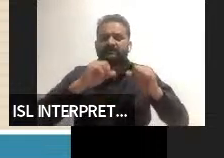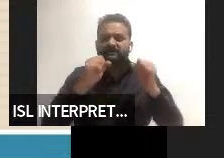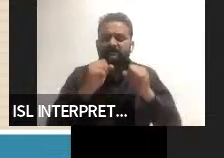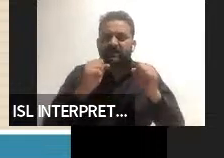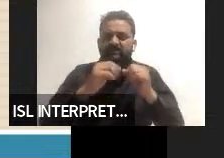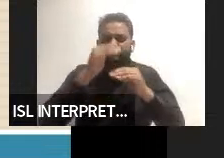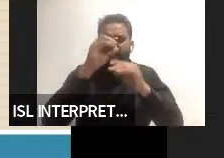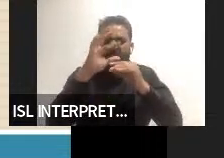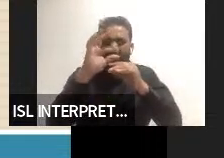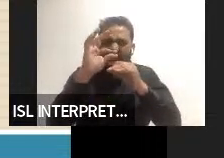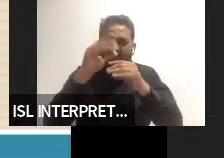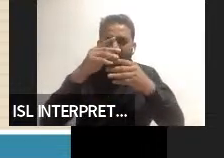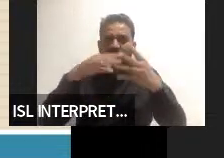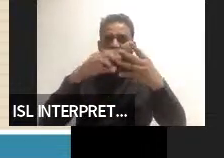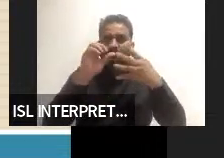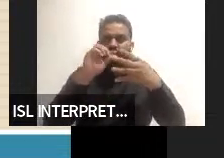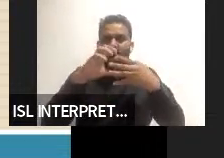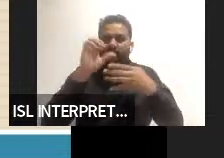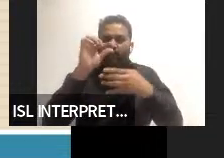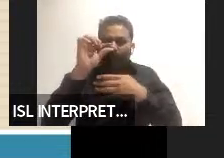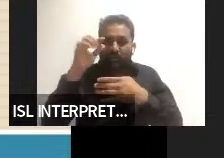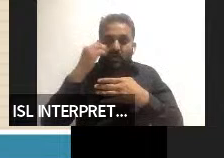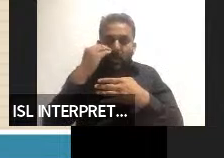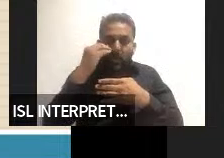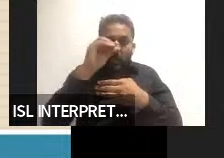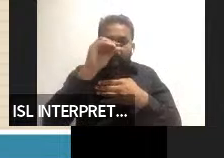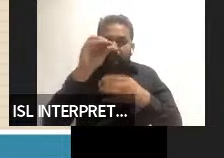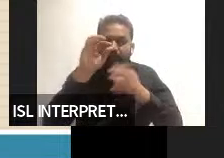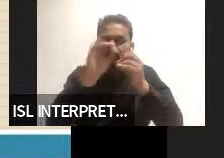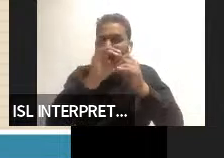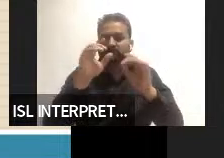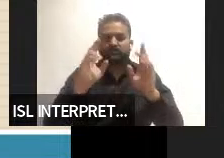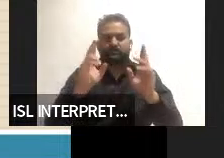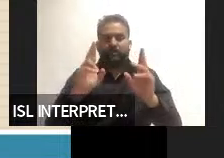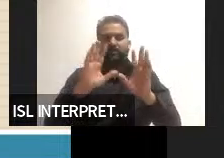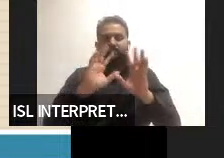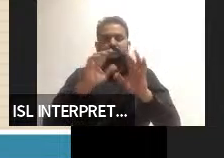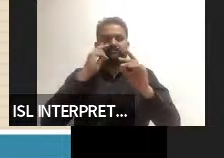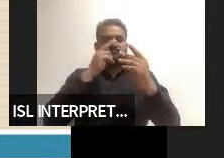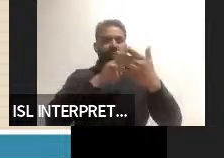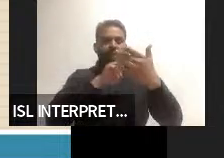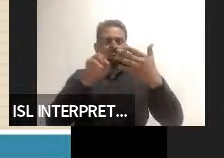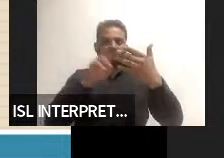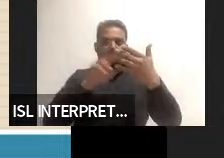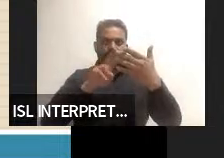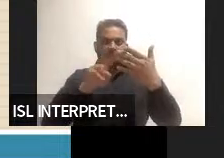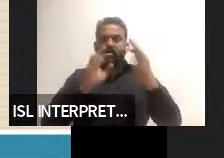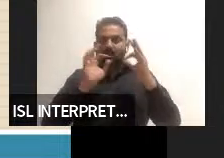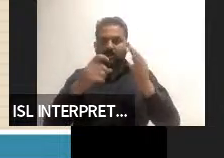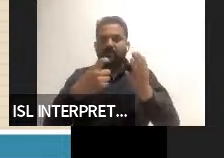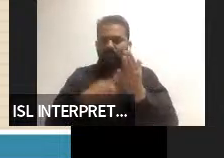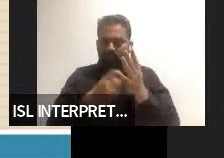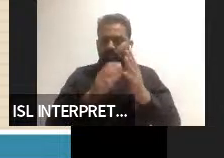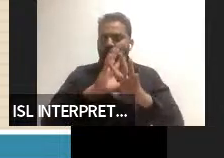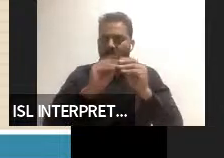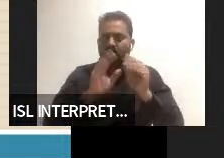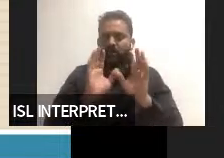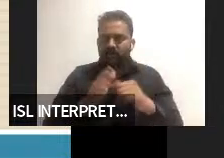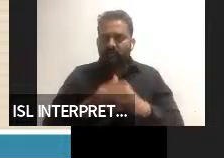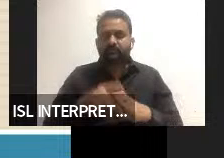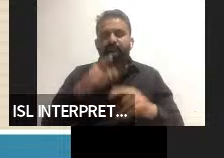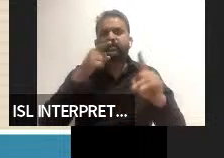small, font size very small. No, it has to be reasonable. And all the rules are there. It should be